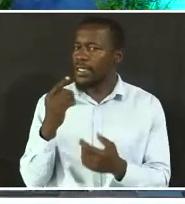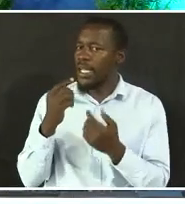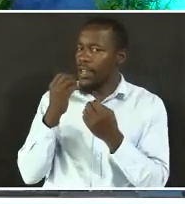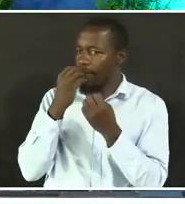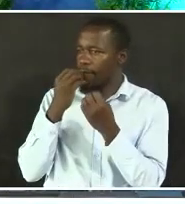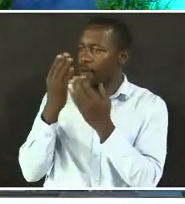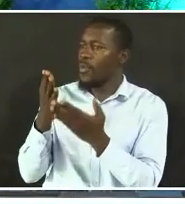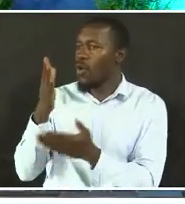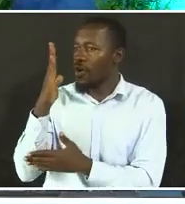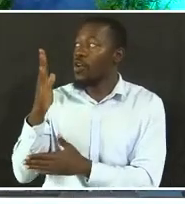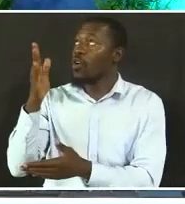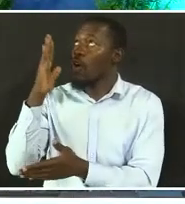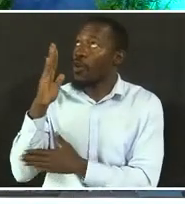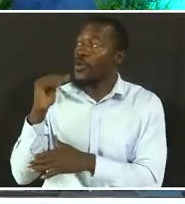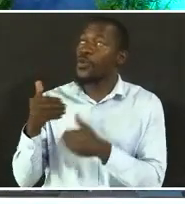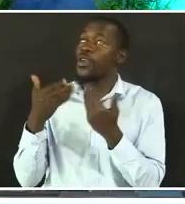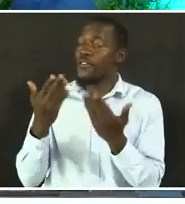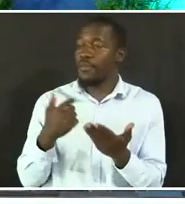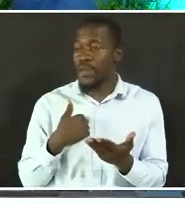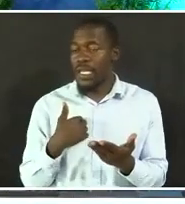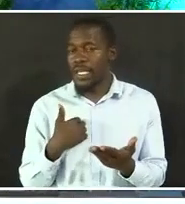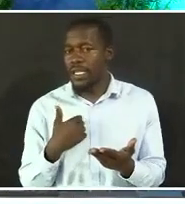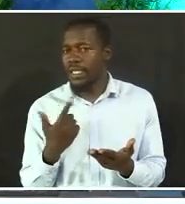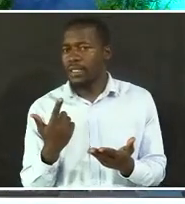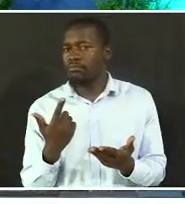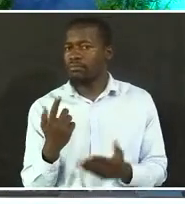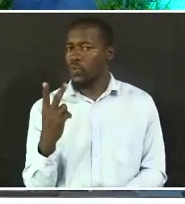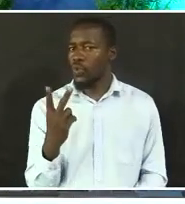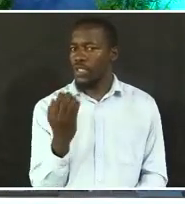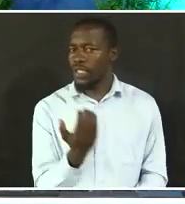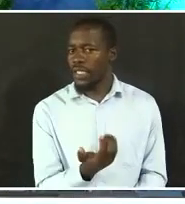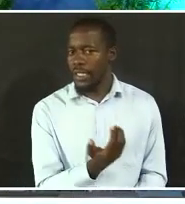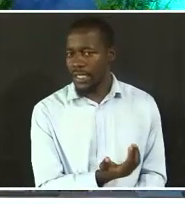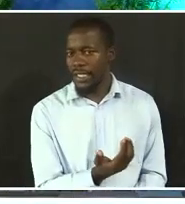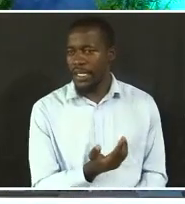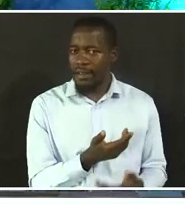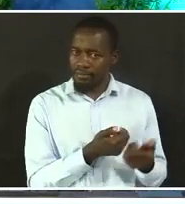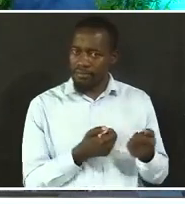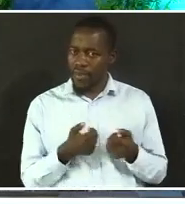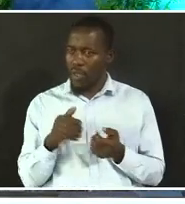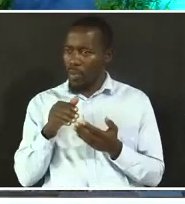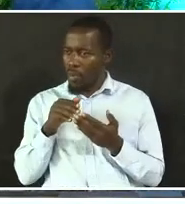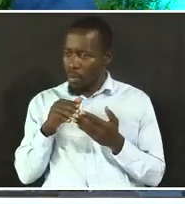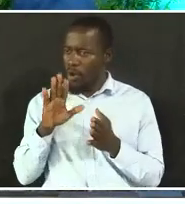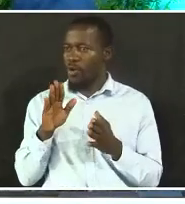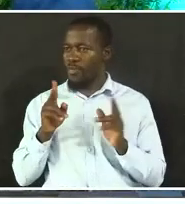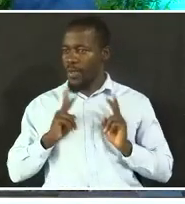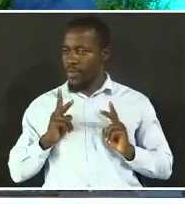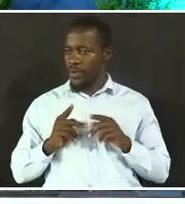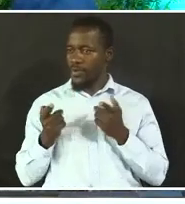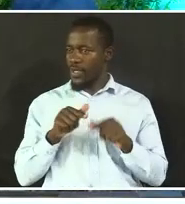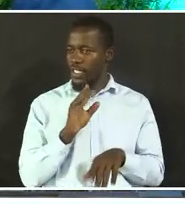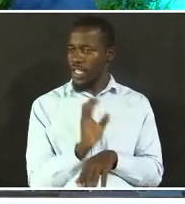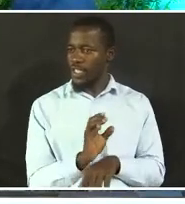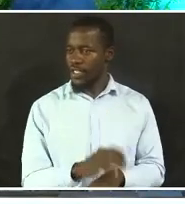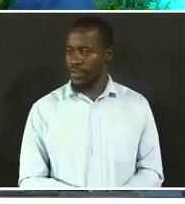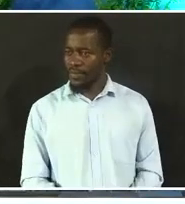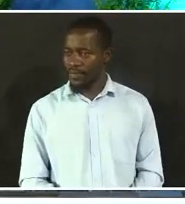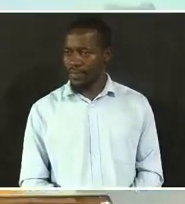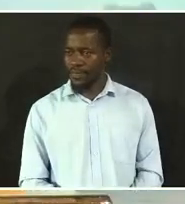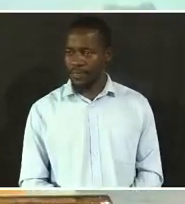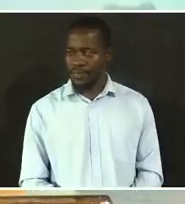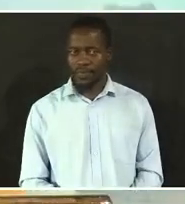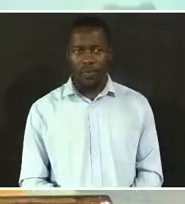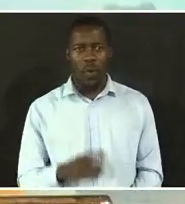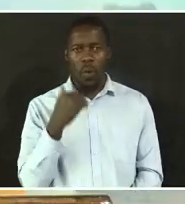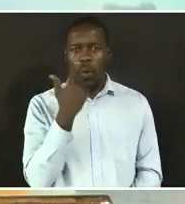have gained for you, for the kingdom, another 20. Hey, how many are understanding the gospel?